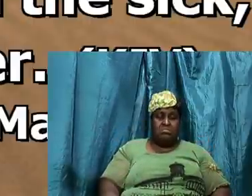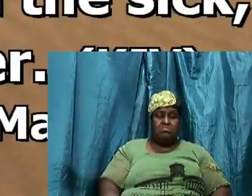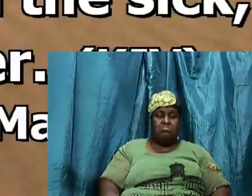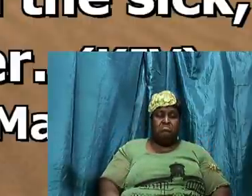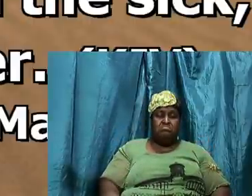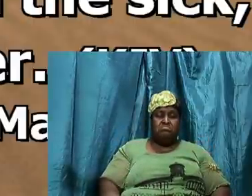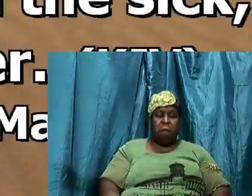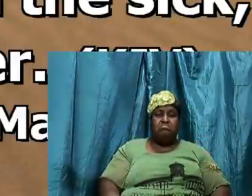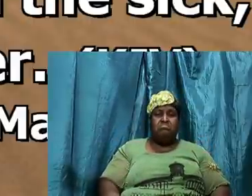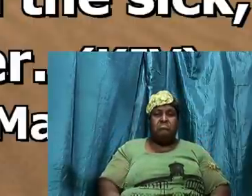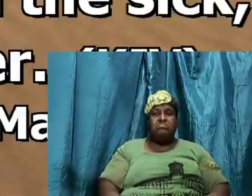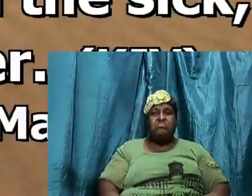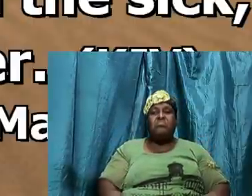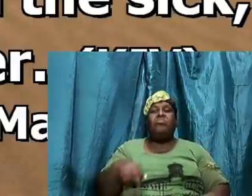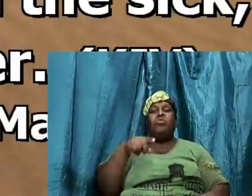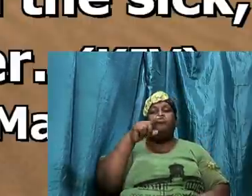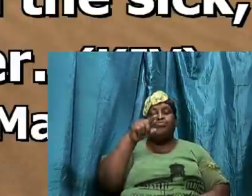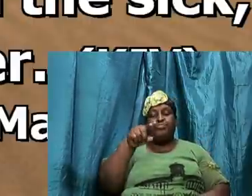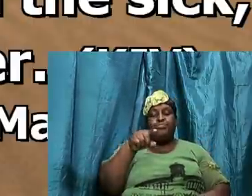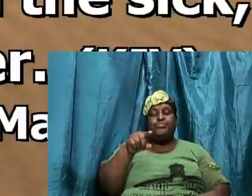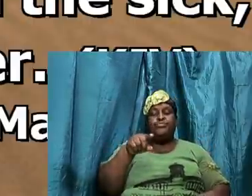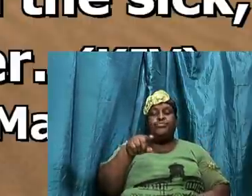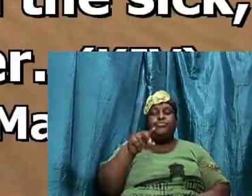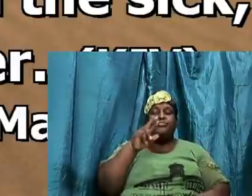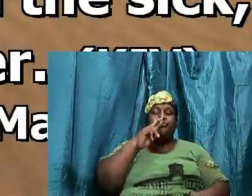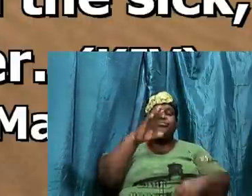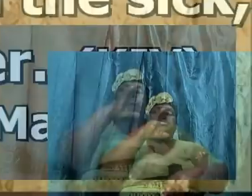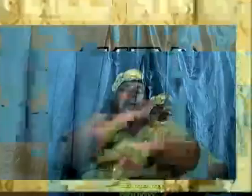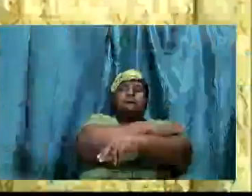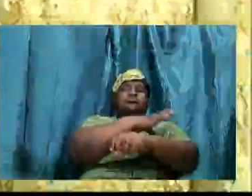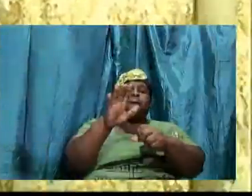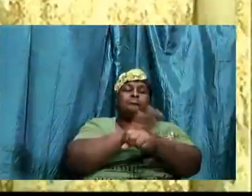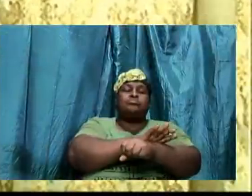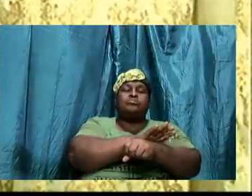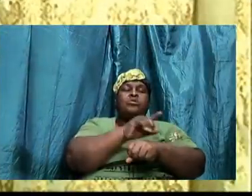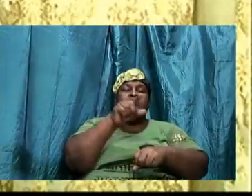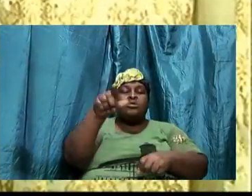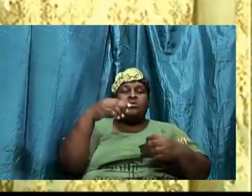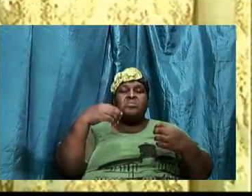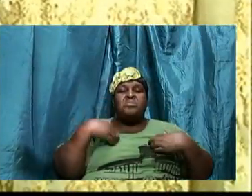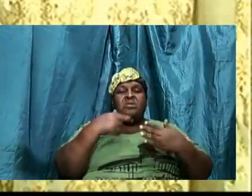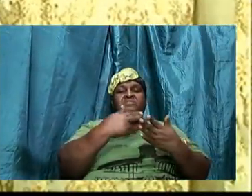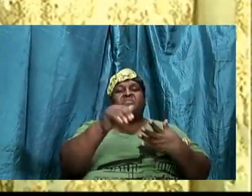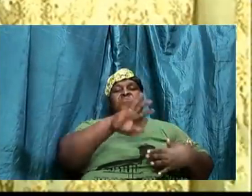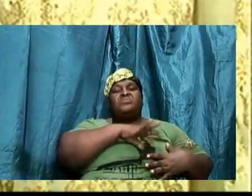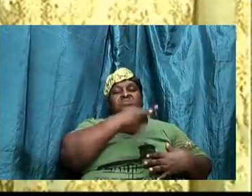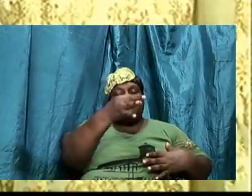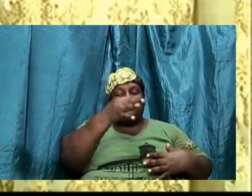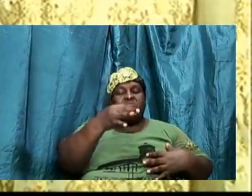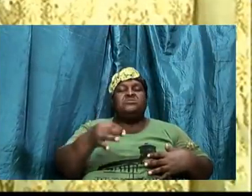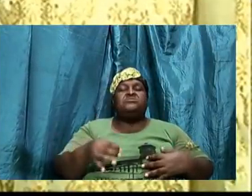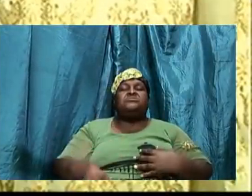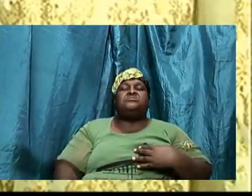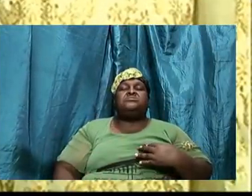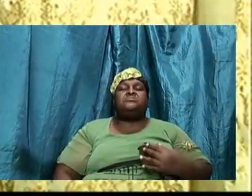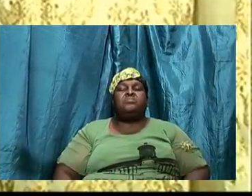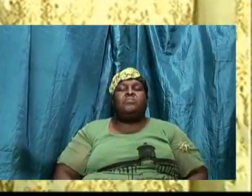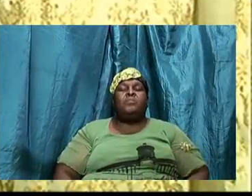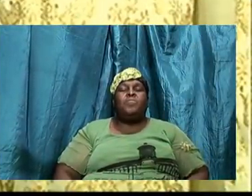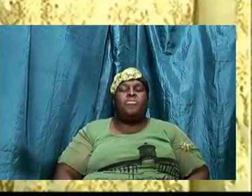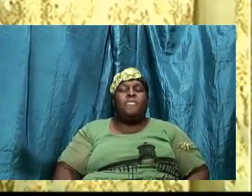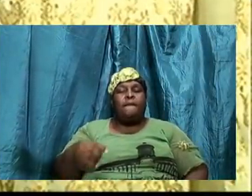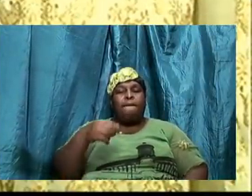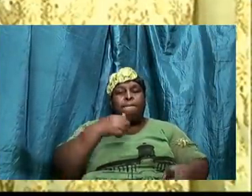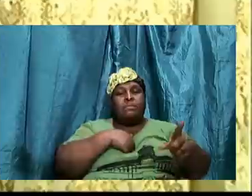I want you to know that you are power pack. You have the Holy Ghost. You are power pack. You know, as I was in